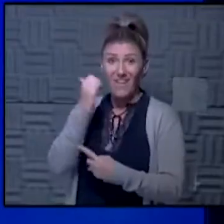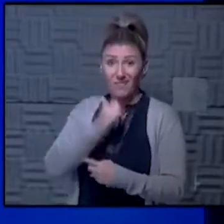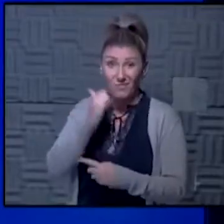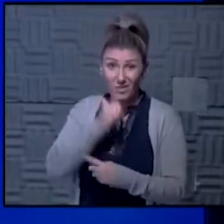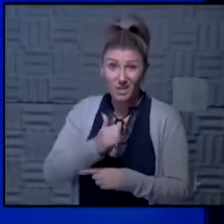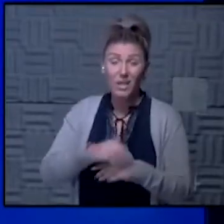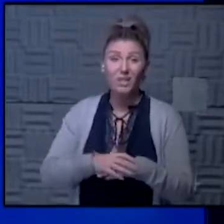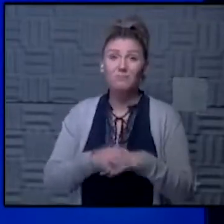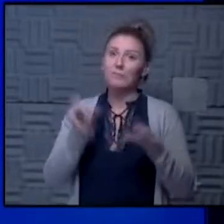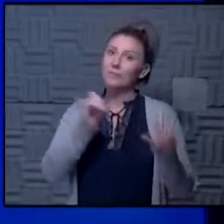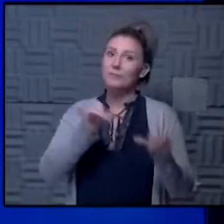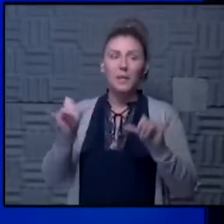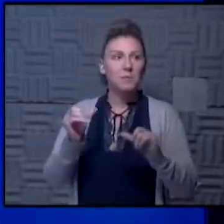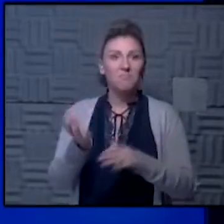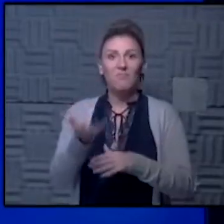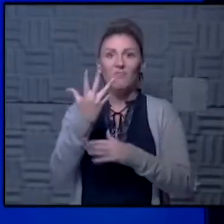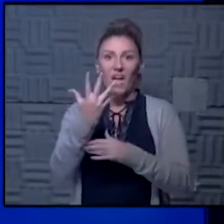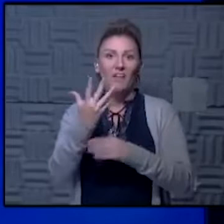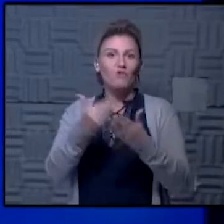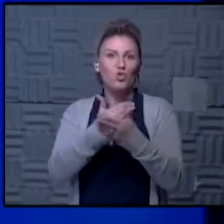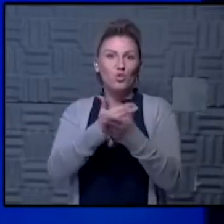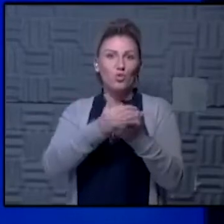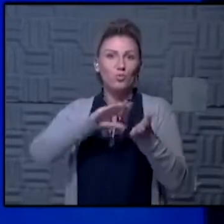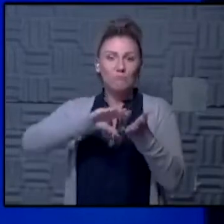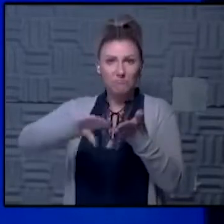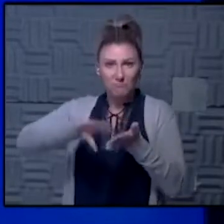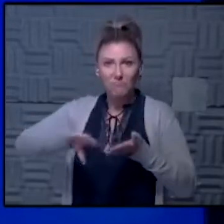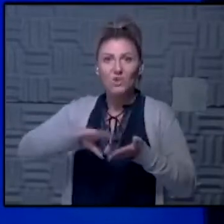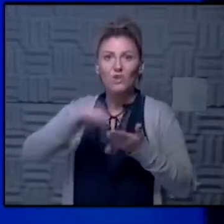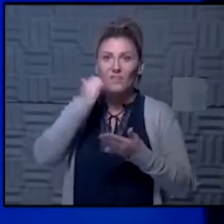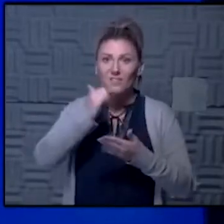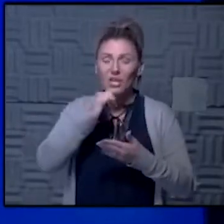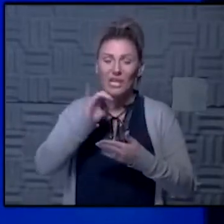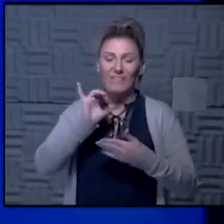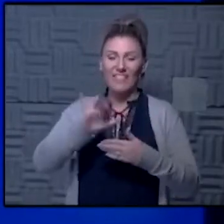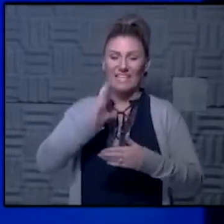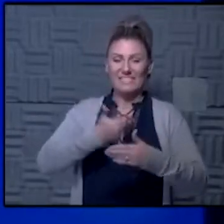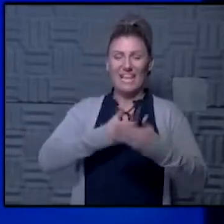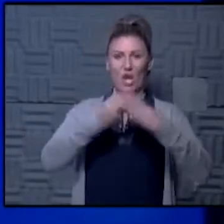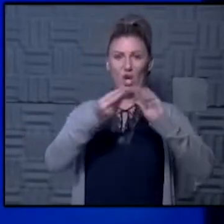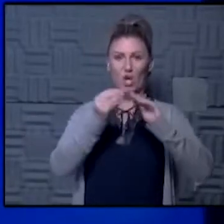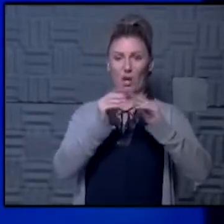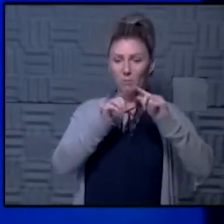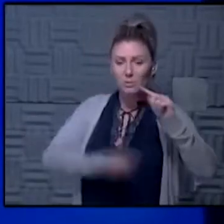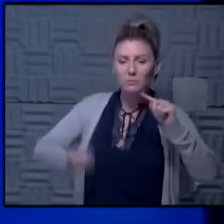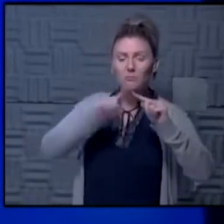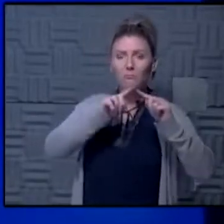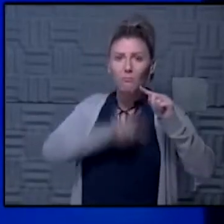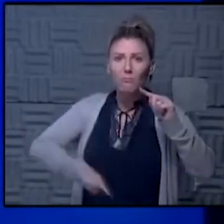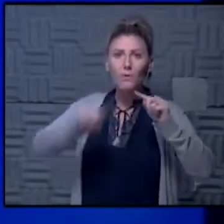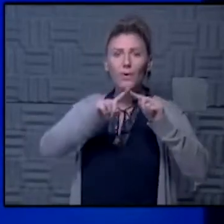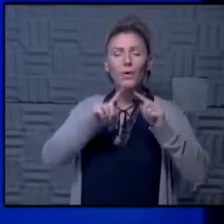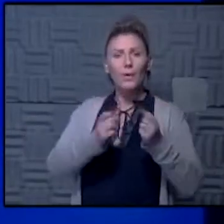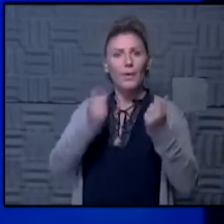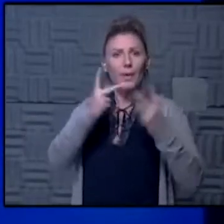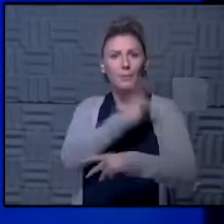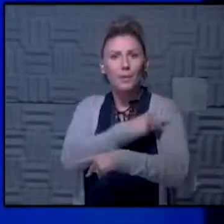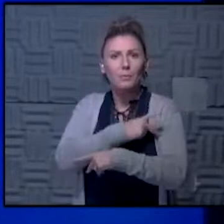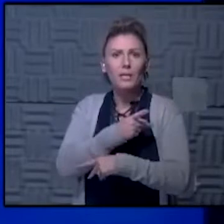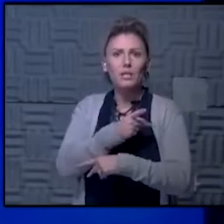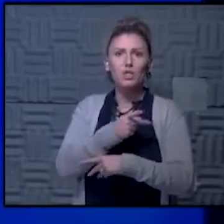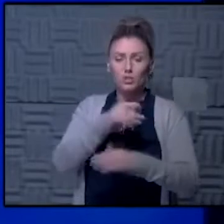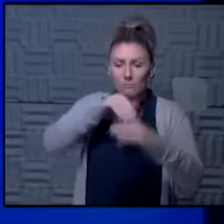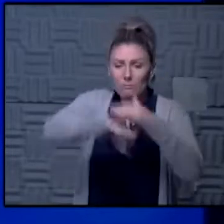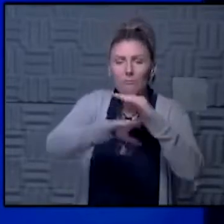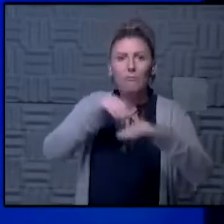and the same 5, 6, 7 new discharges per day. That's sort of our churn, if you will, here. How many patients are coming and